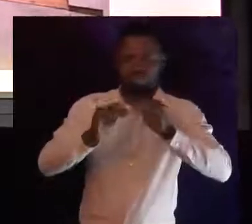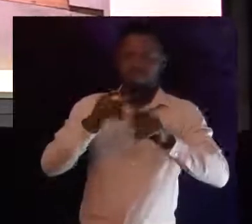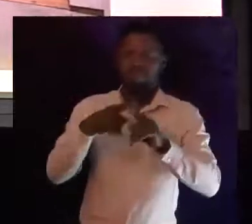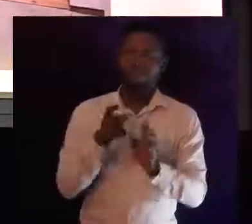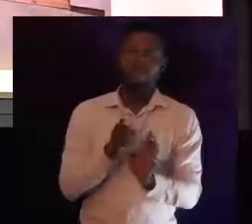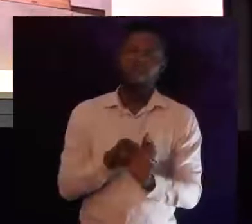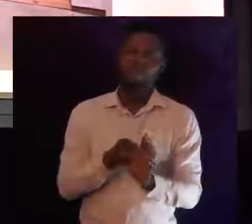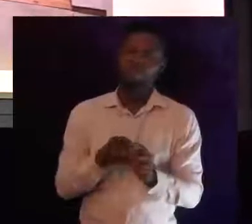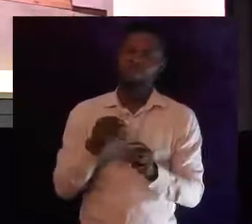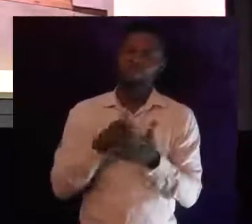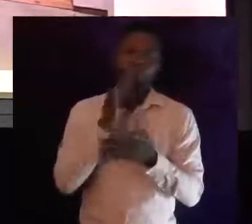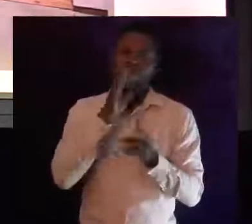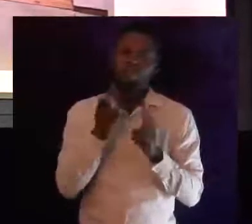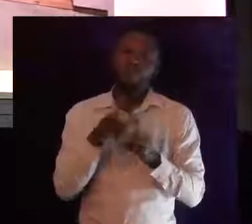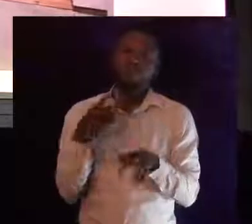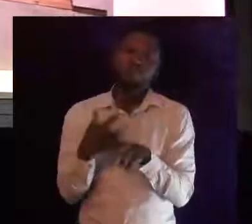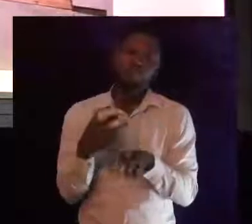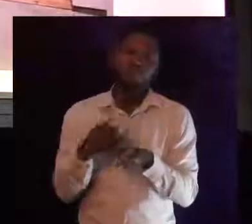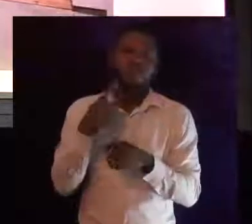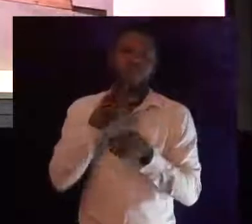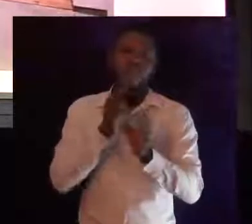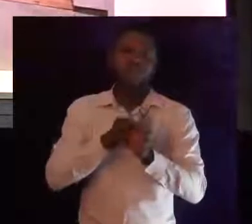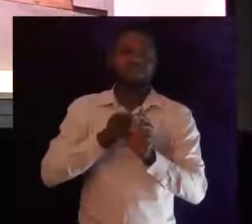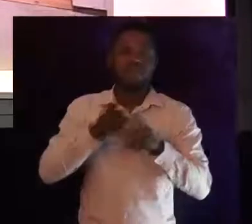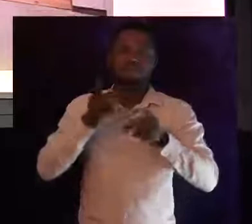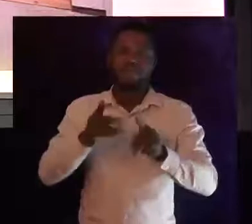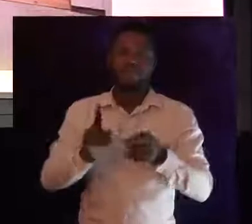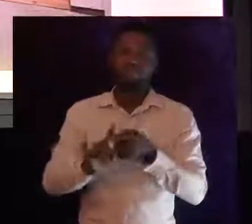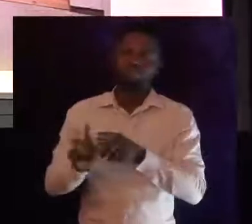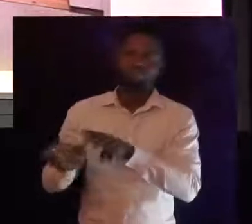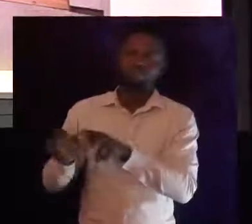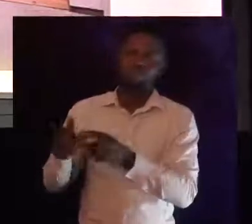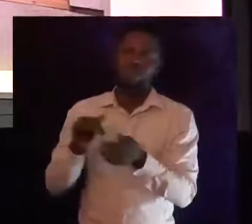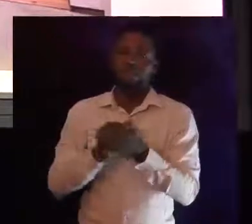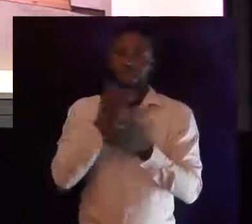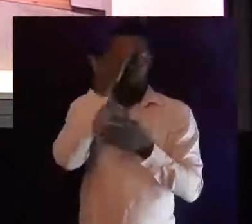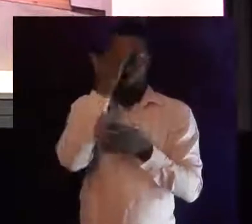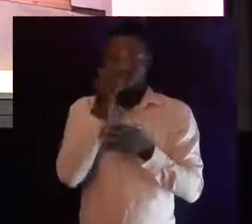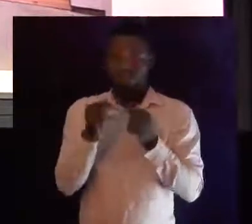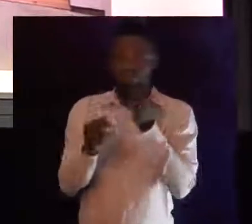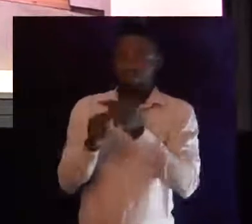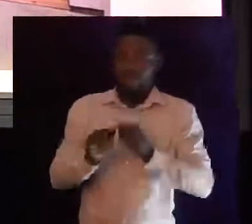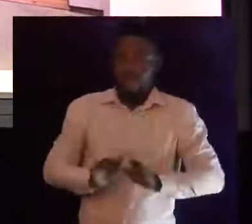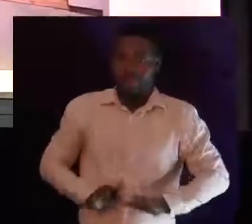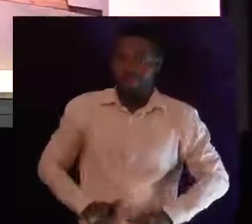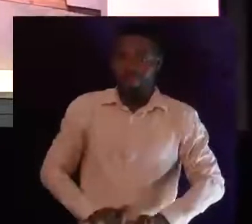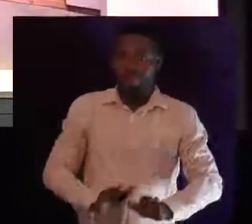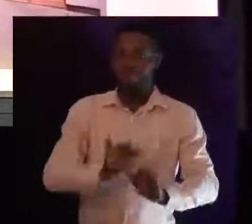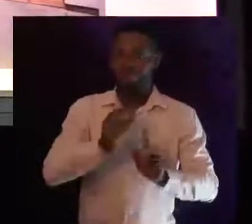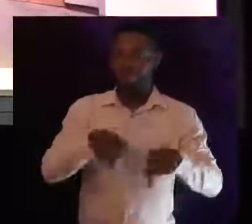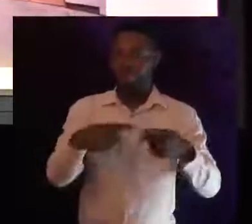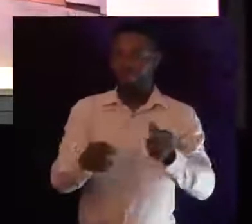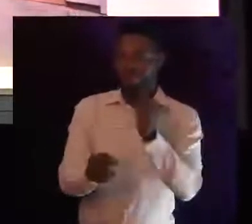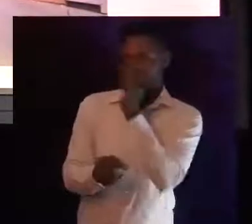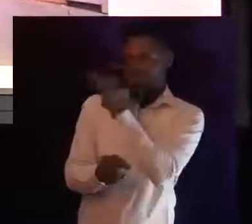here, but it will be very difficult for an handicapped person to do so. That is why a ramp